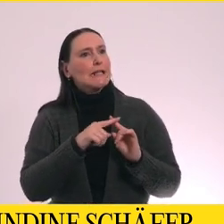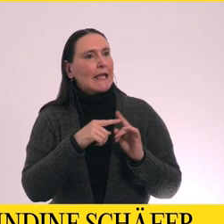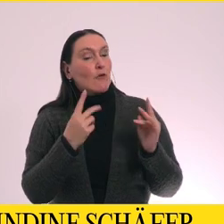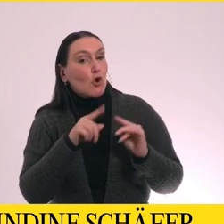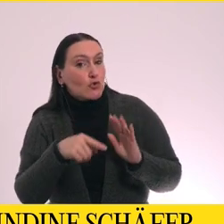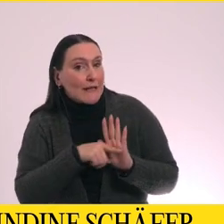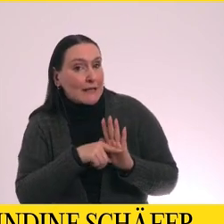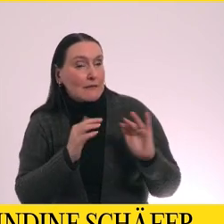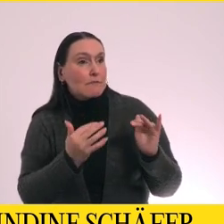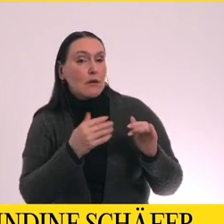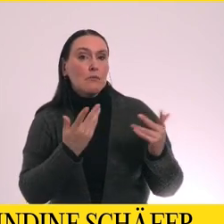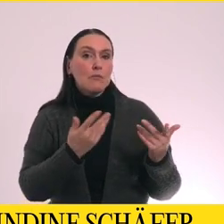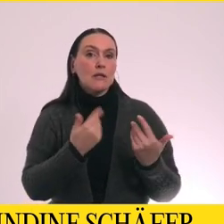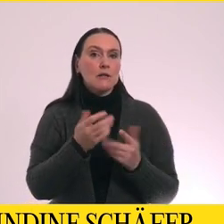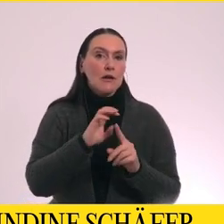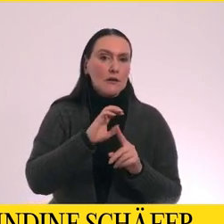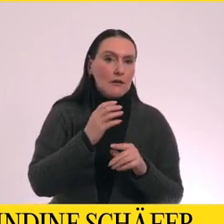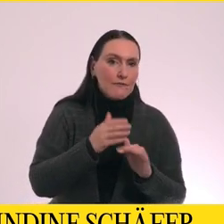Fundamental cultural and human value.